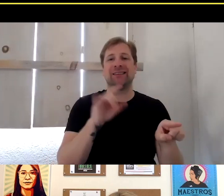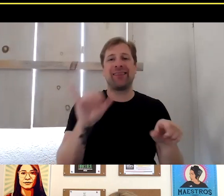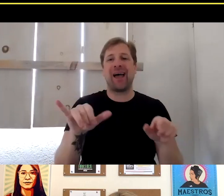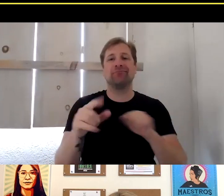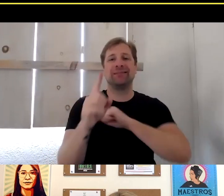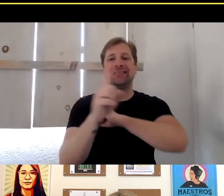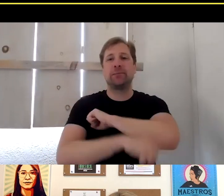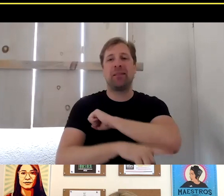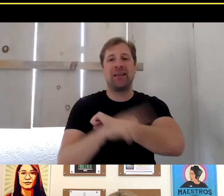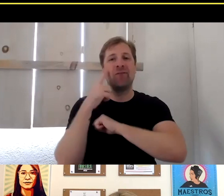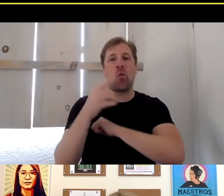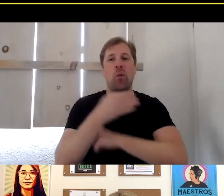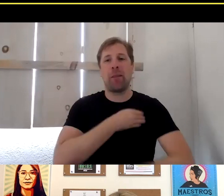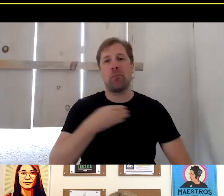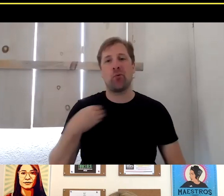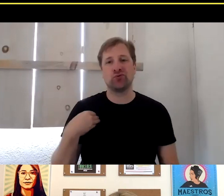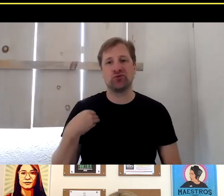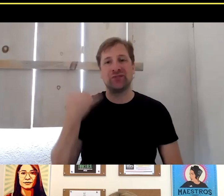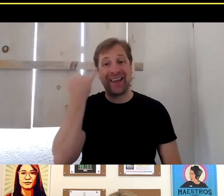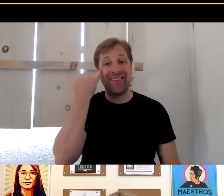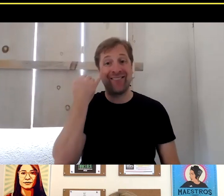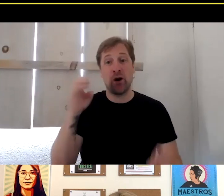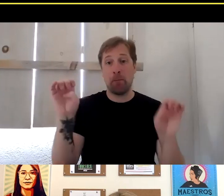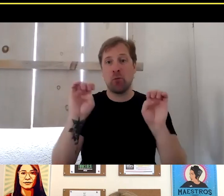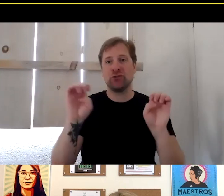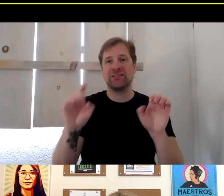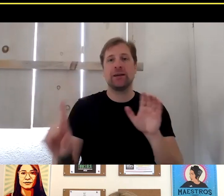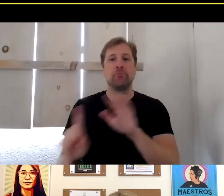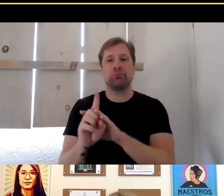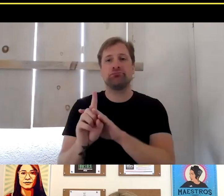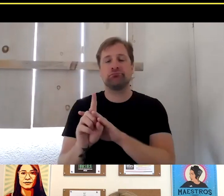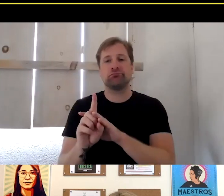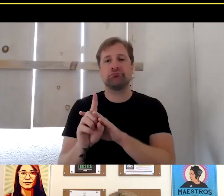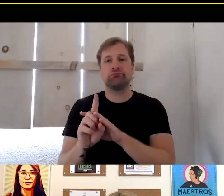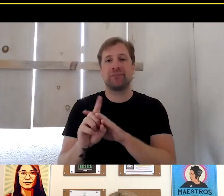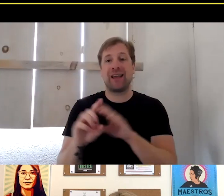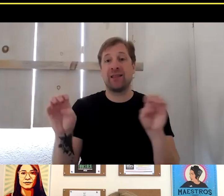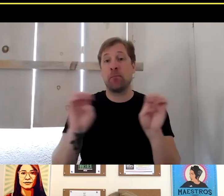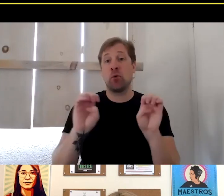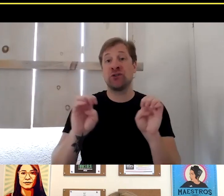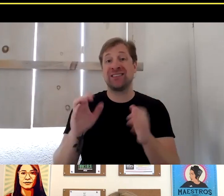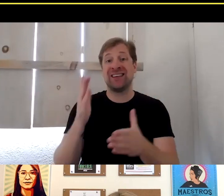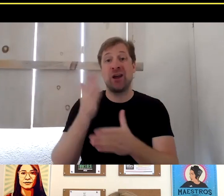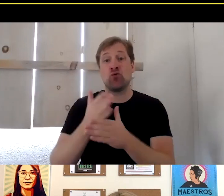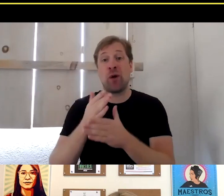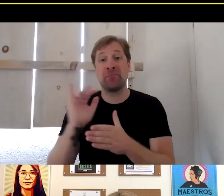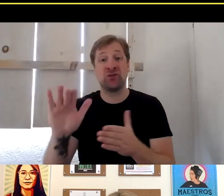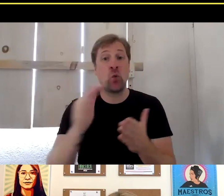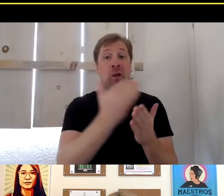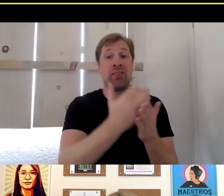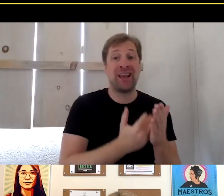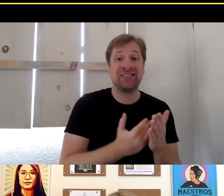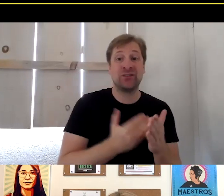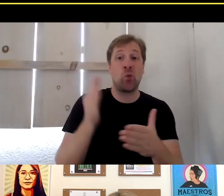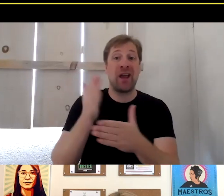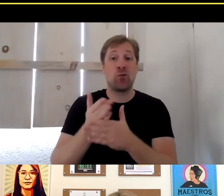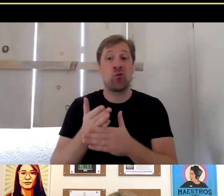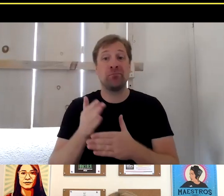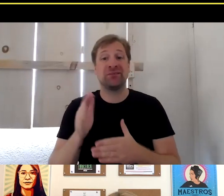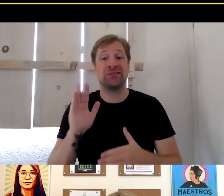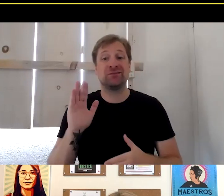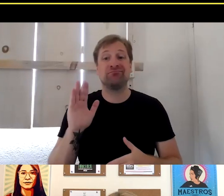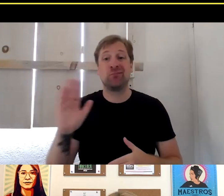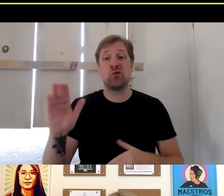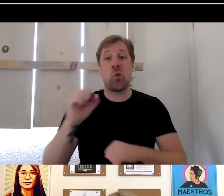be given to members if there is an emergency that interrupts a lesson or sometime somewhere